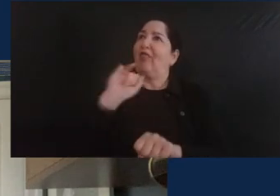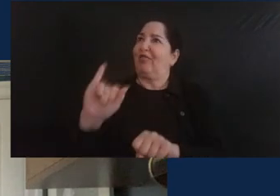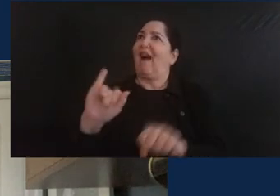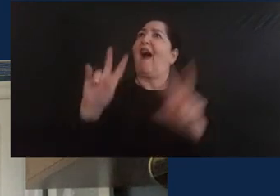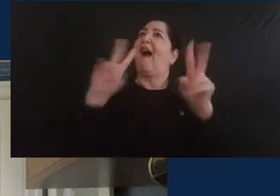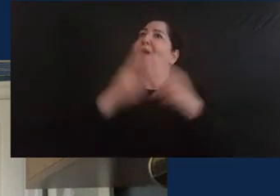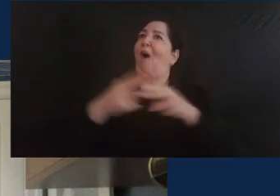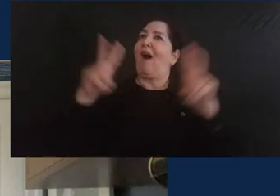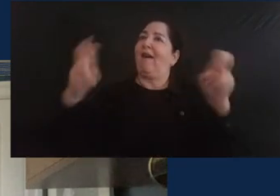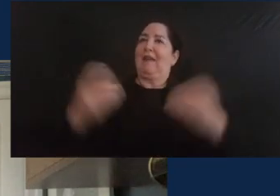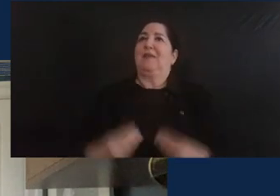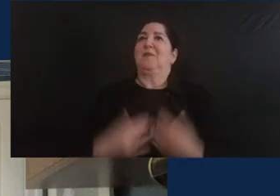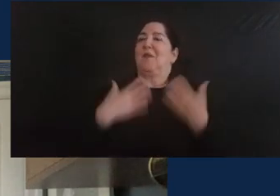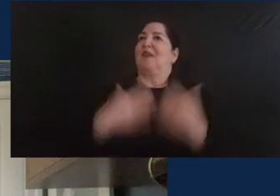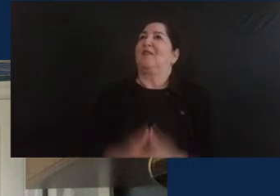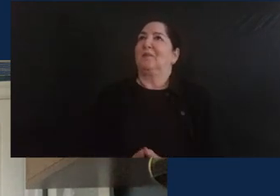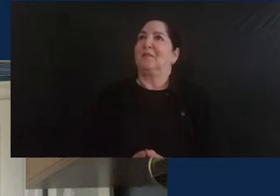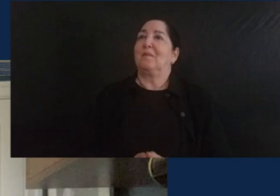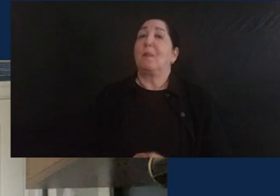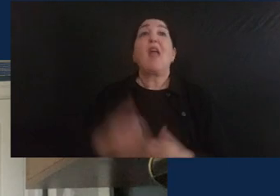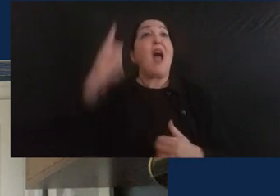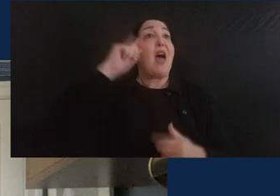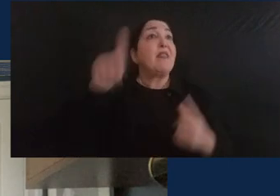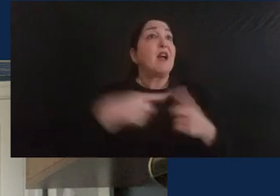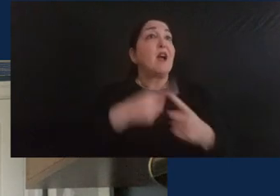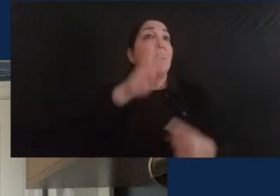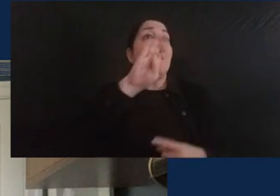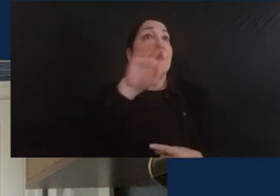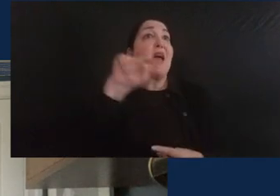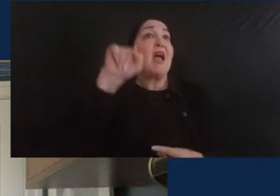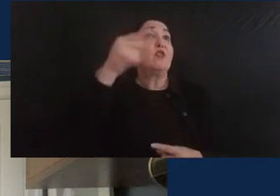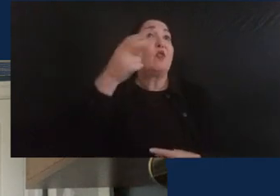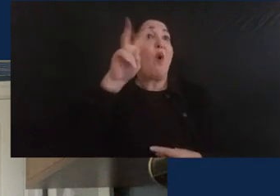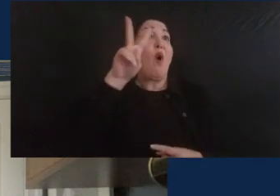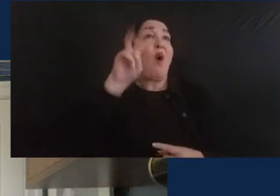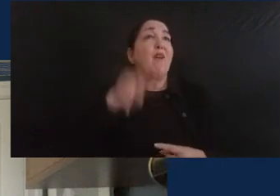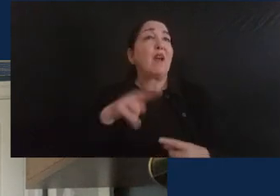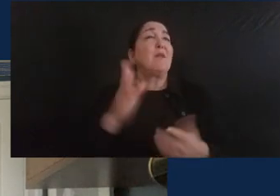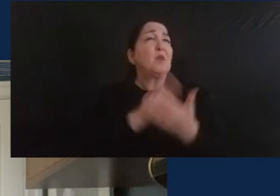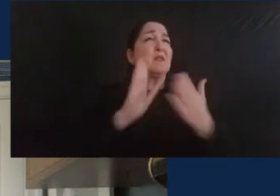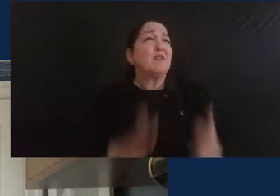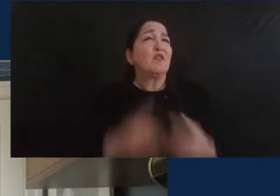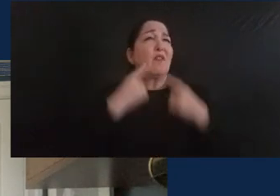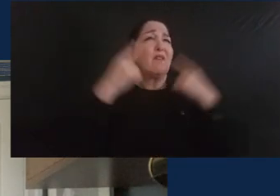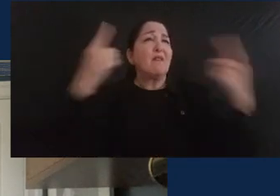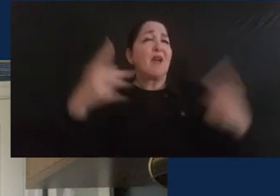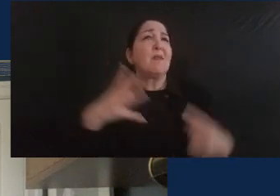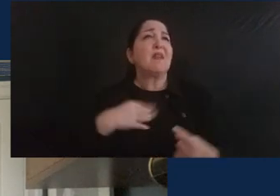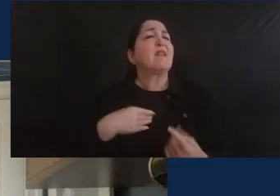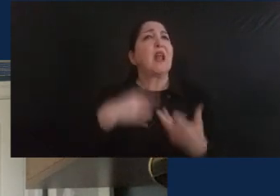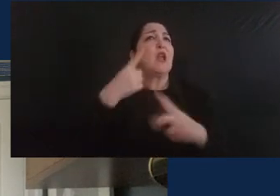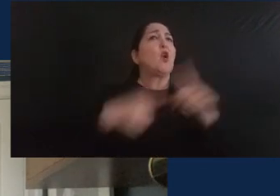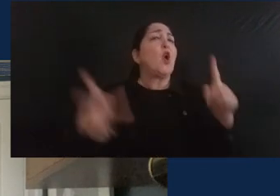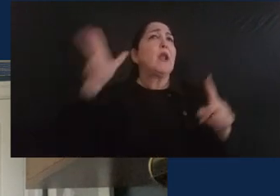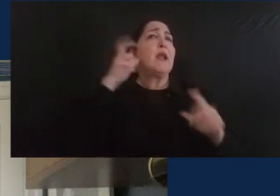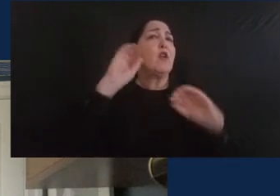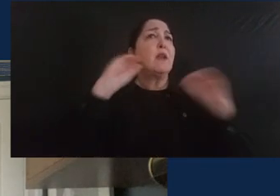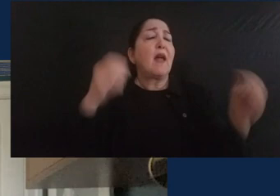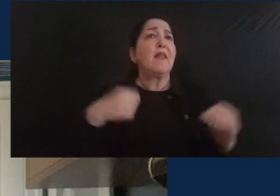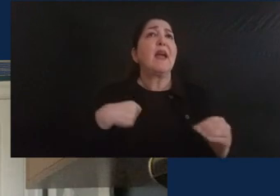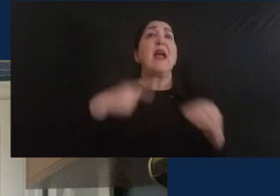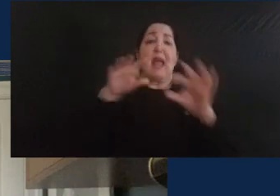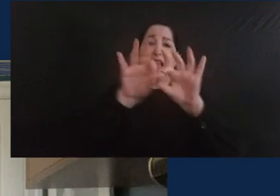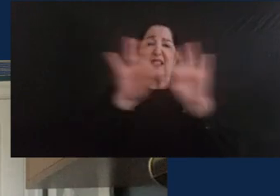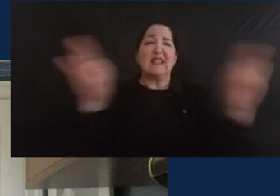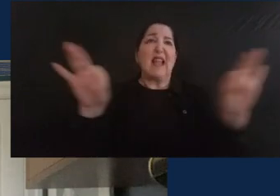inspiration. I think of Beethoven, who, after he lost his hearing completely, would clench a stick in his teeth and hold it against